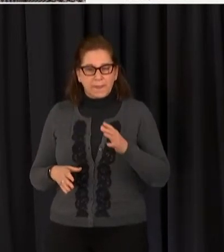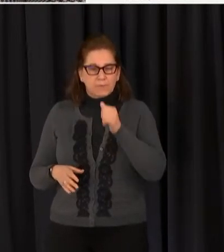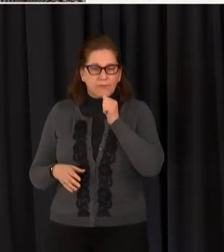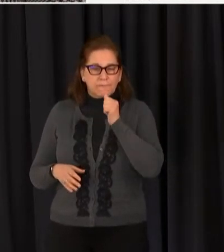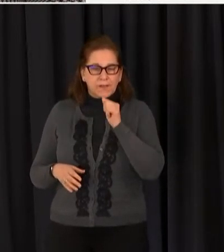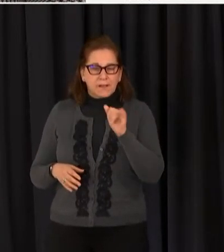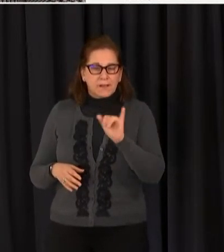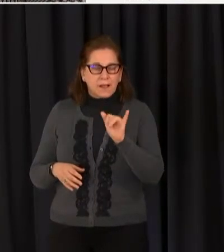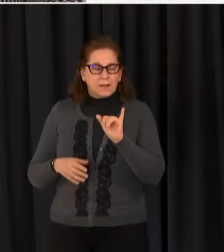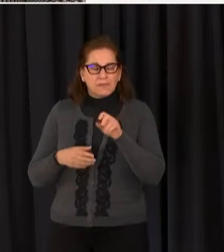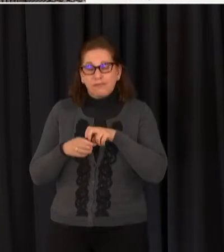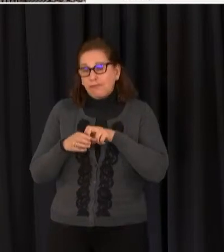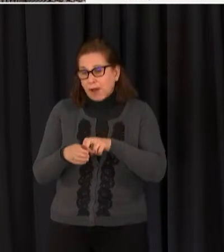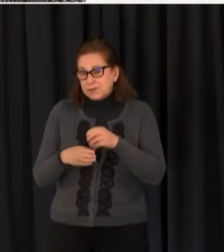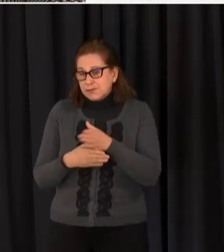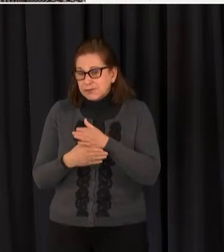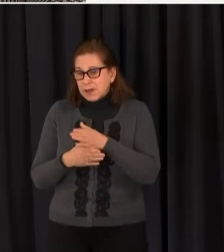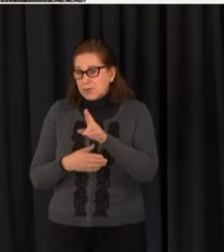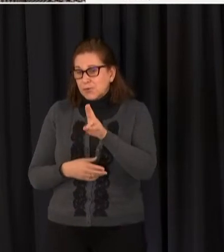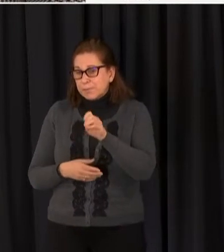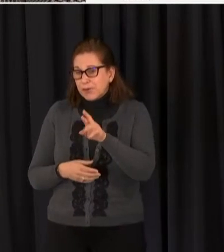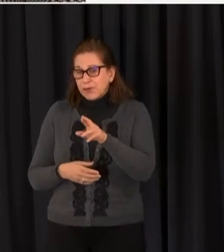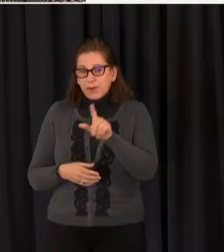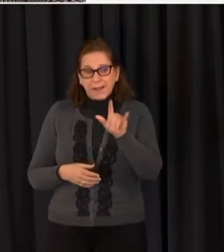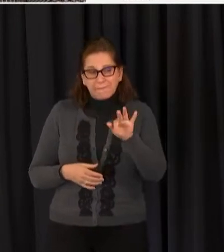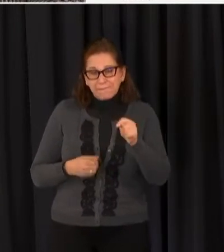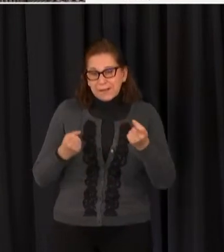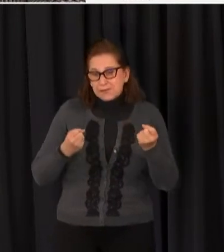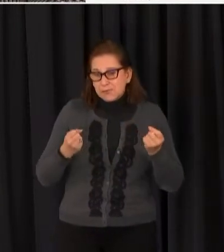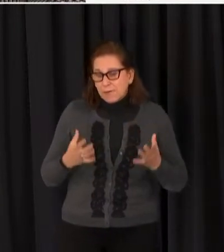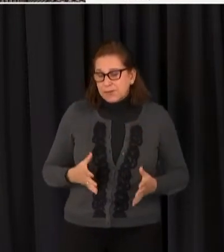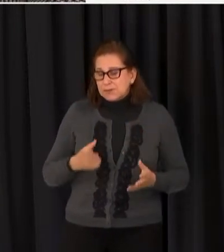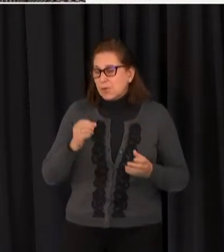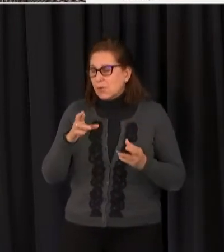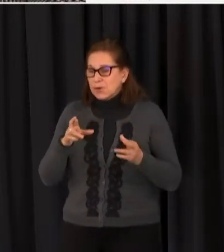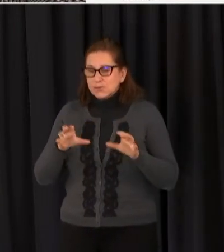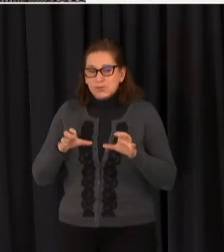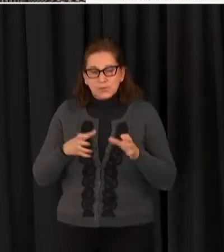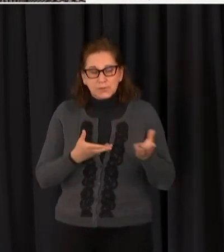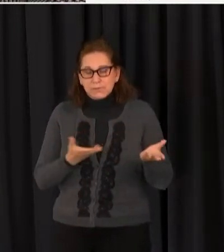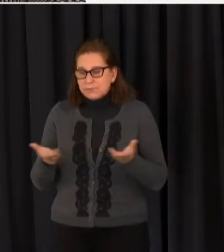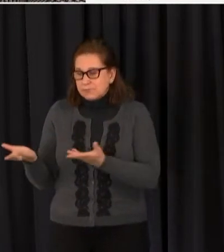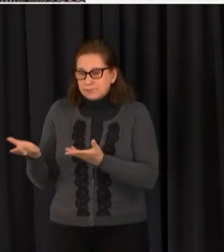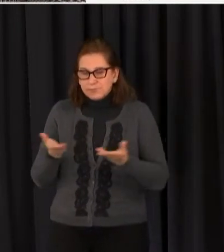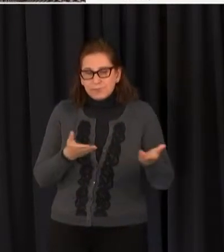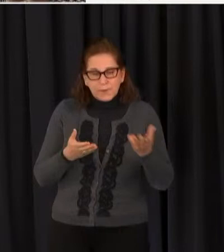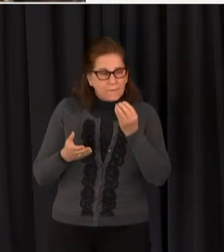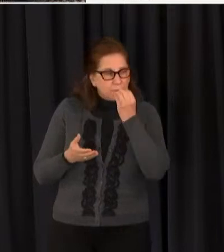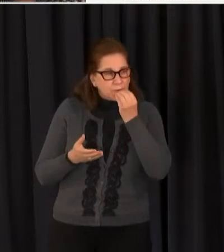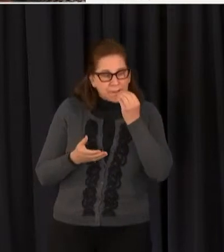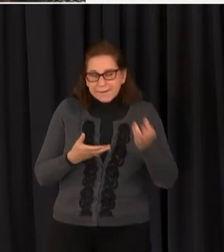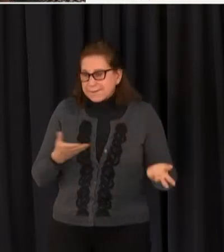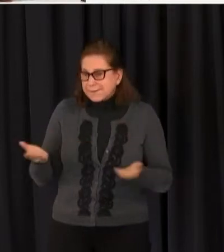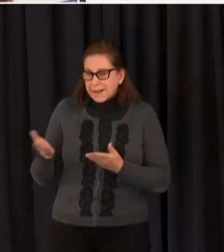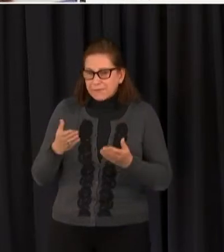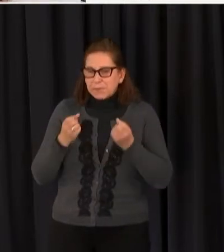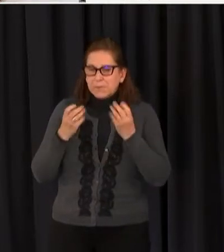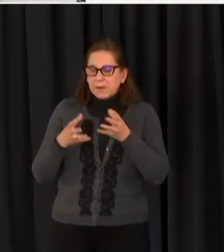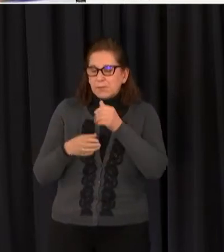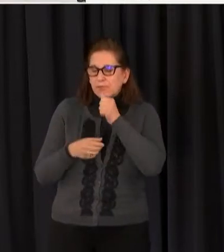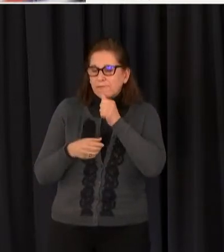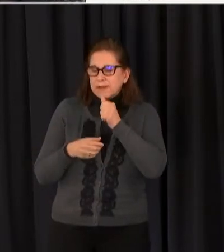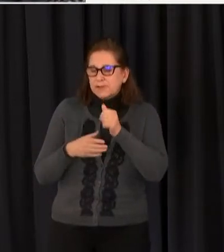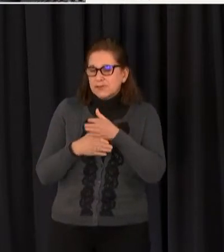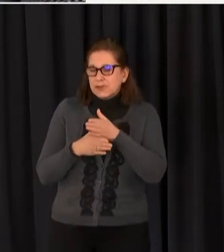individuals who work in logistics and delivery and courier services, as well as our media and mass